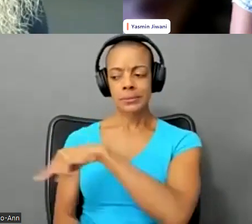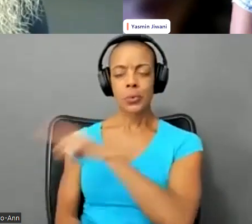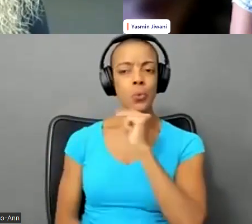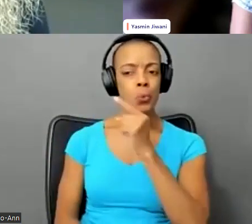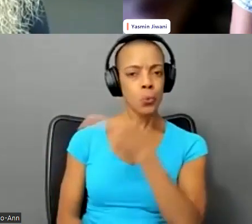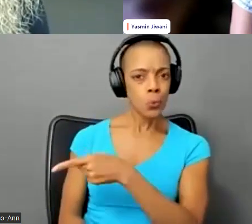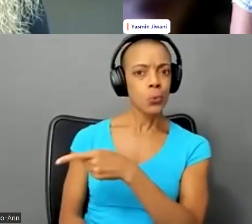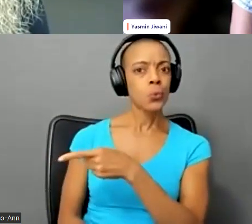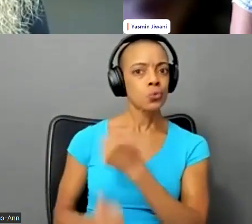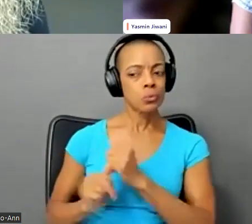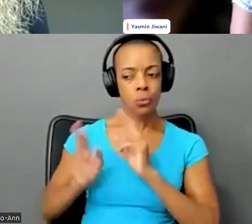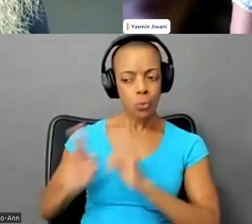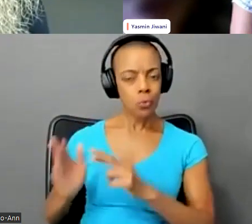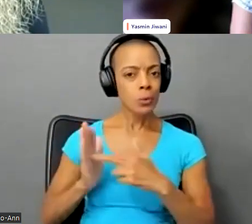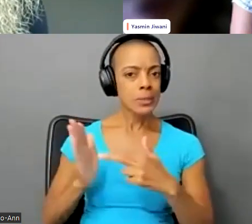and represent?